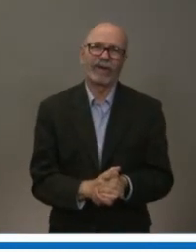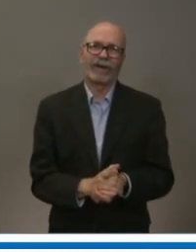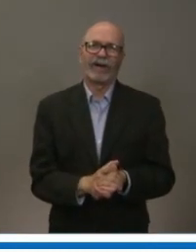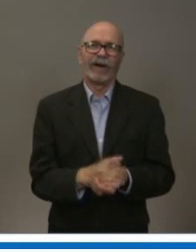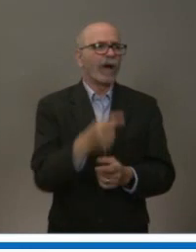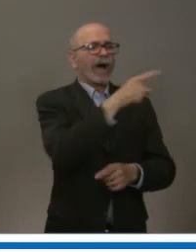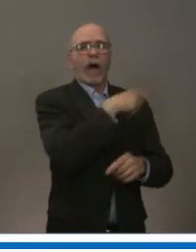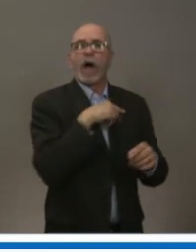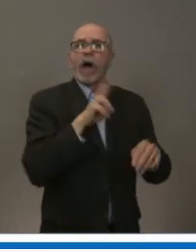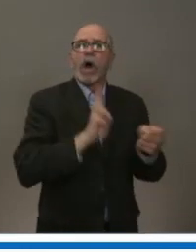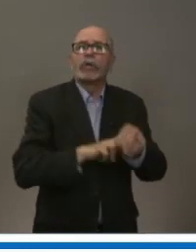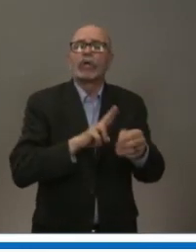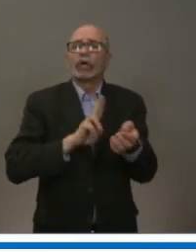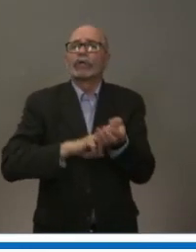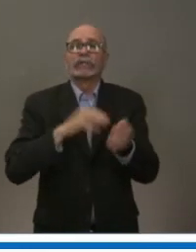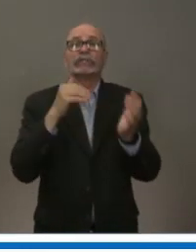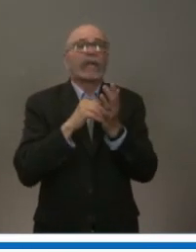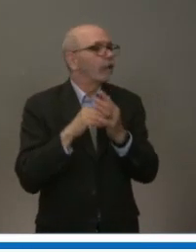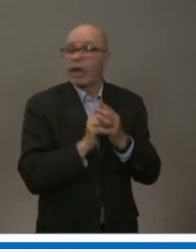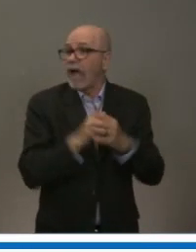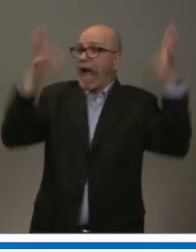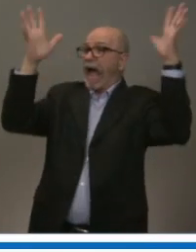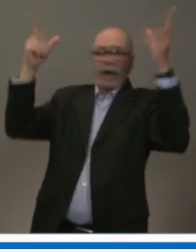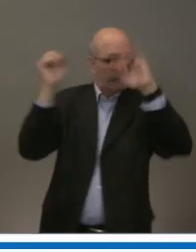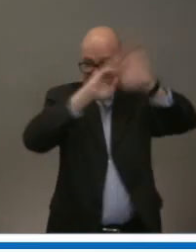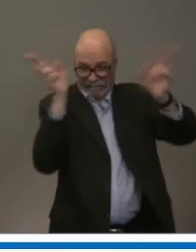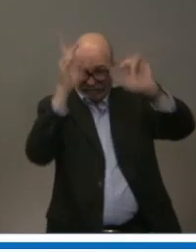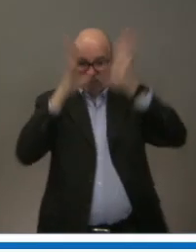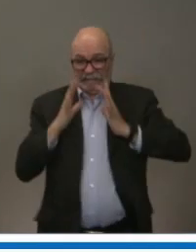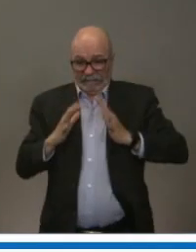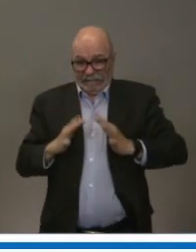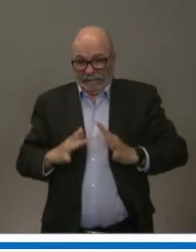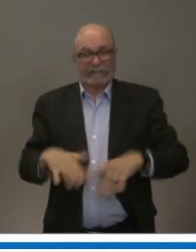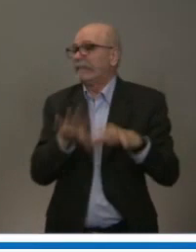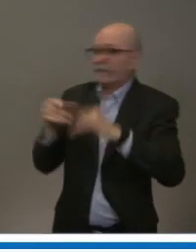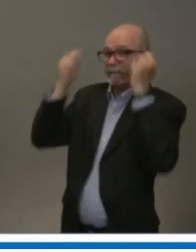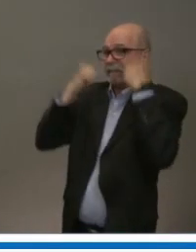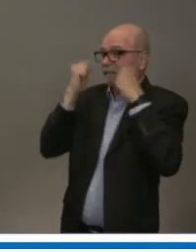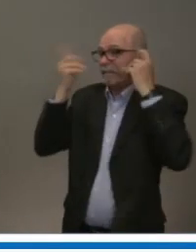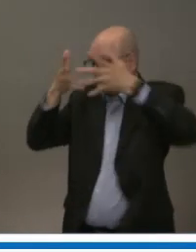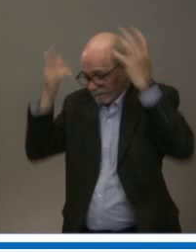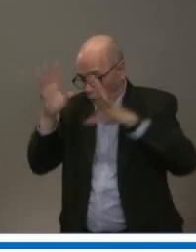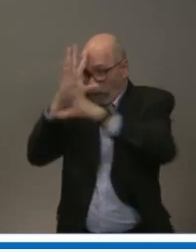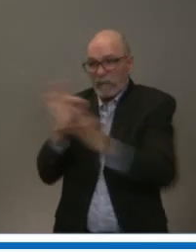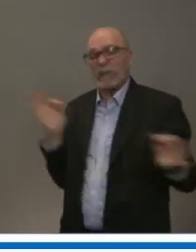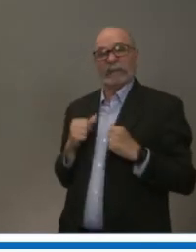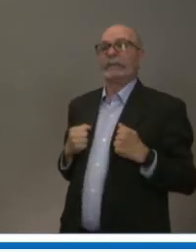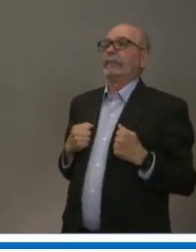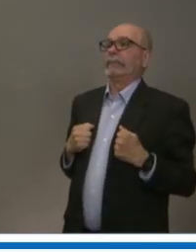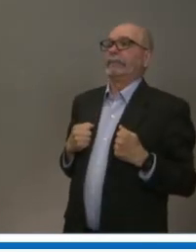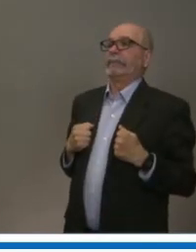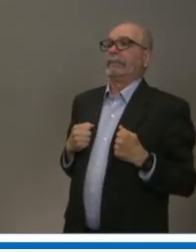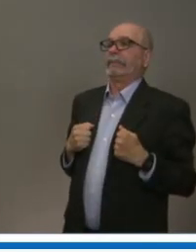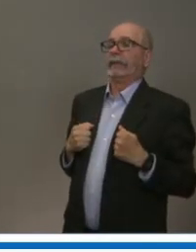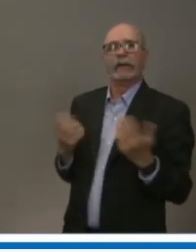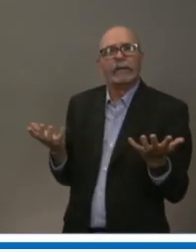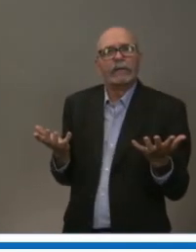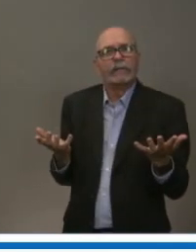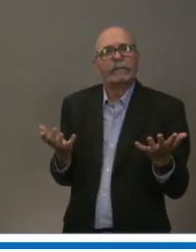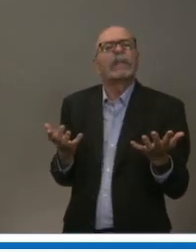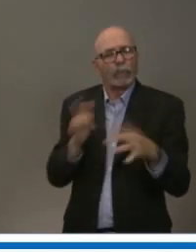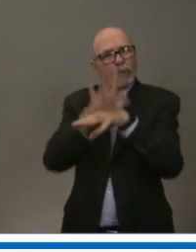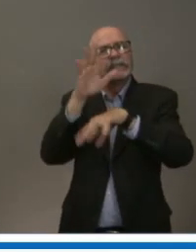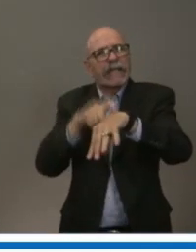it's a waste of resources of precious personal protective equipment in our healthcare system. Please, public, I know the